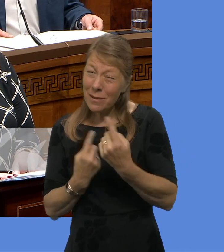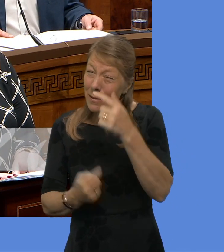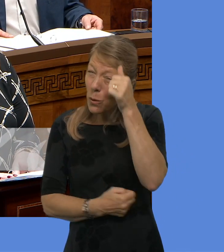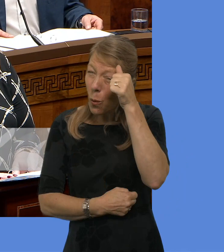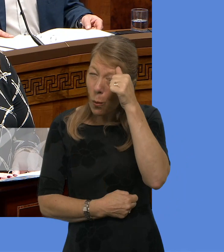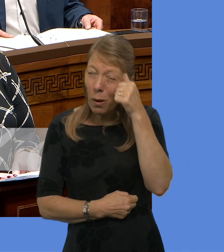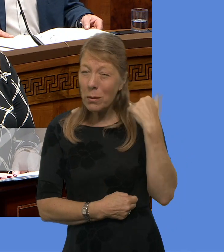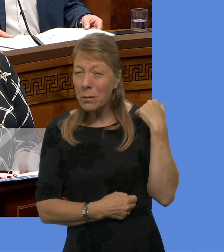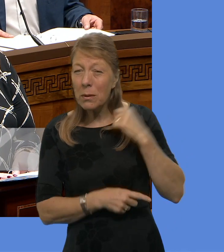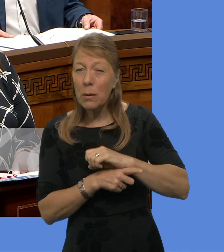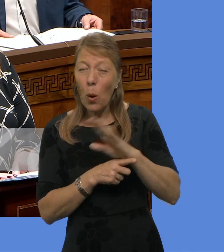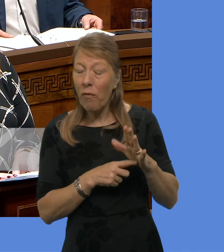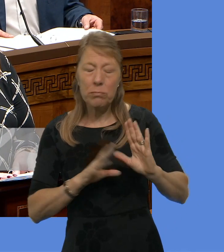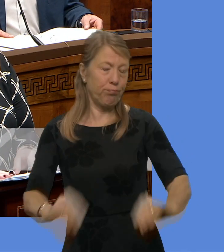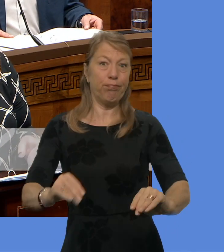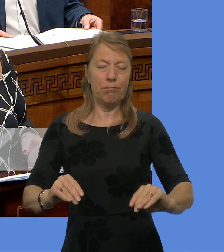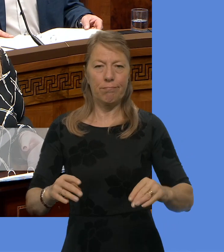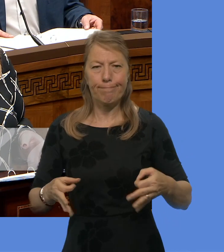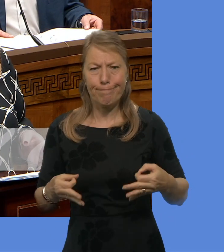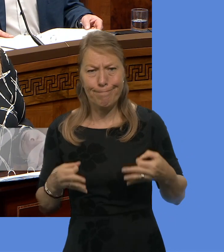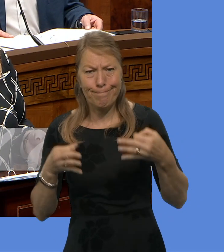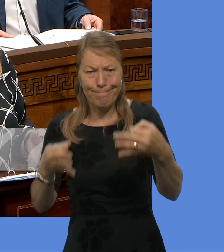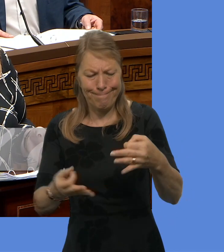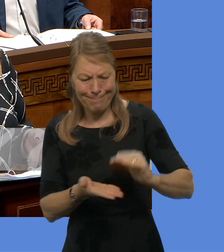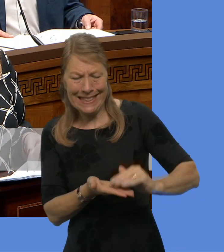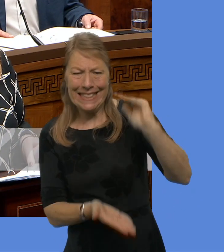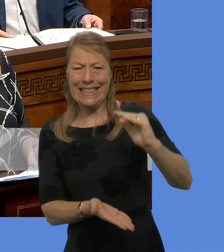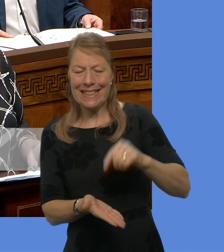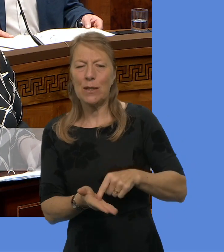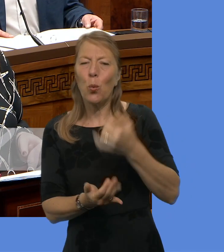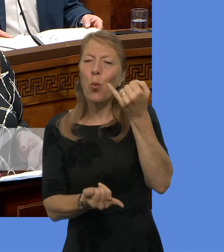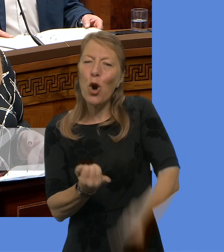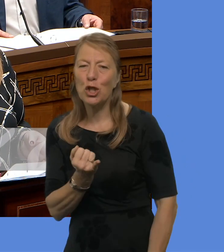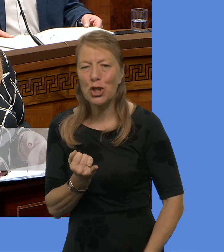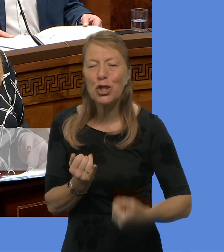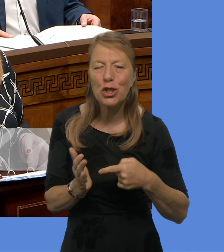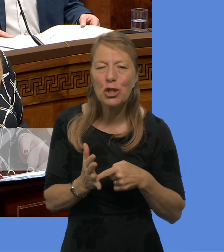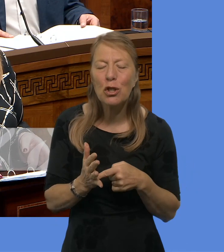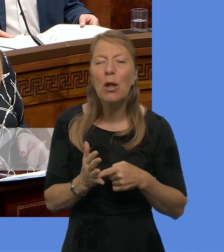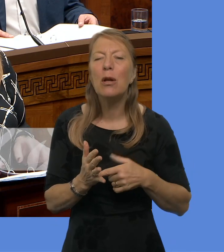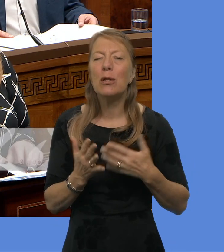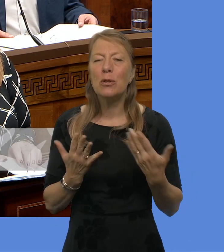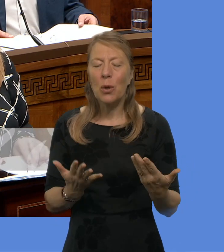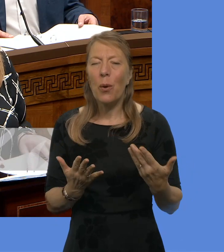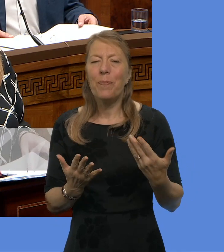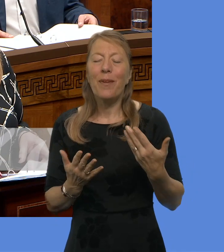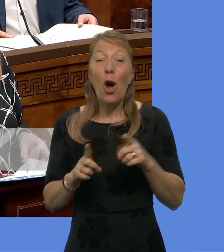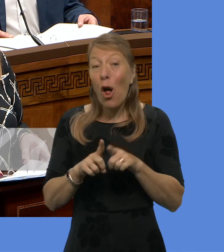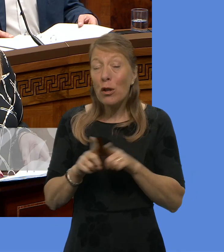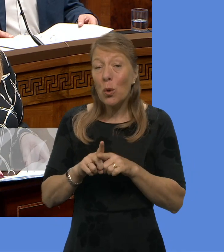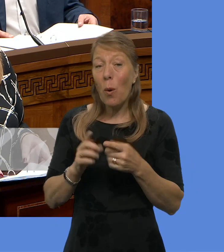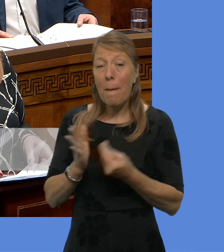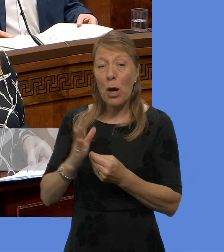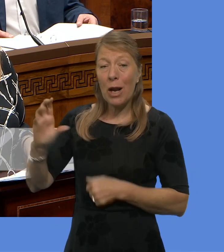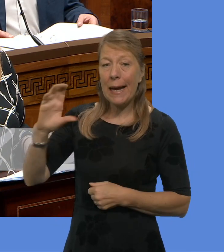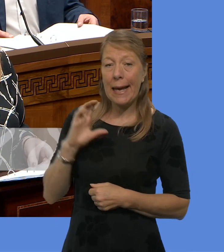working well beyond their capacity, and any further reduction in available finance for the Department of Justice will have an impact on the length of time it will take us to